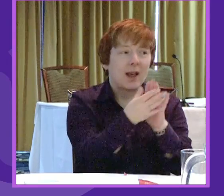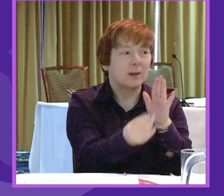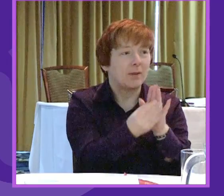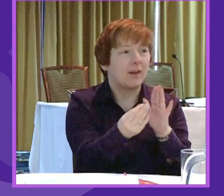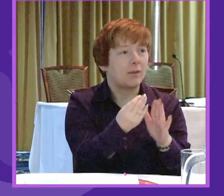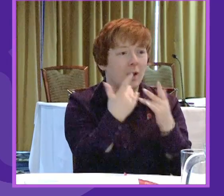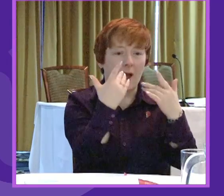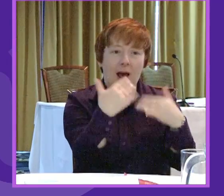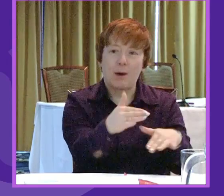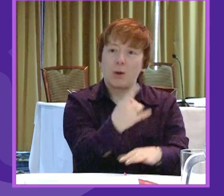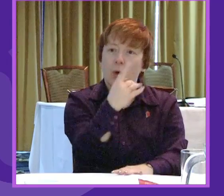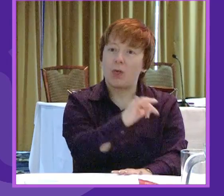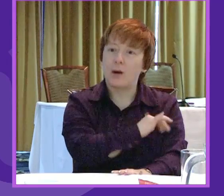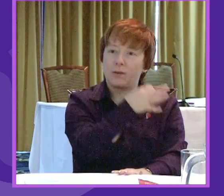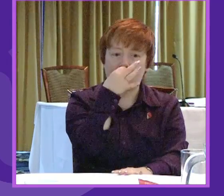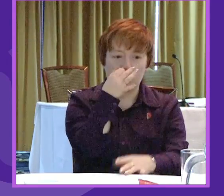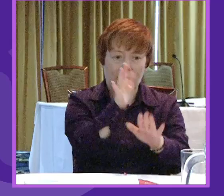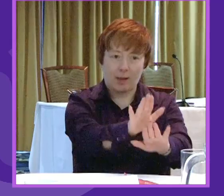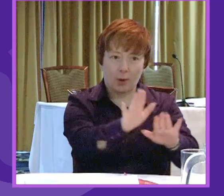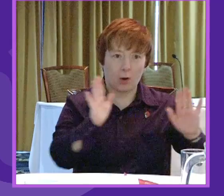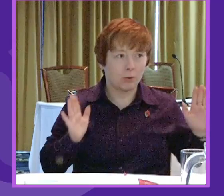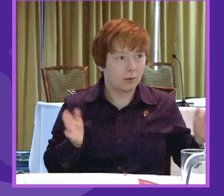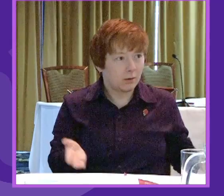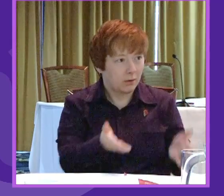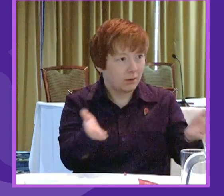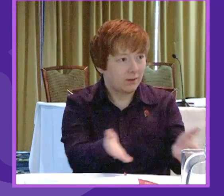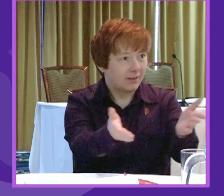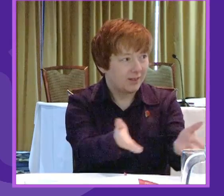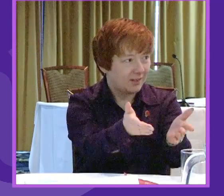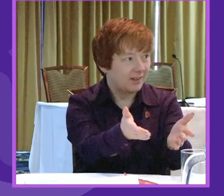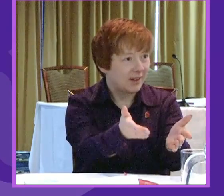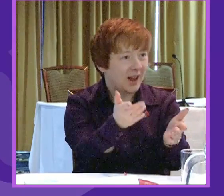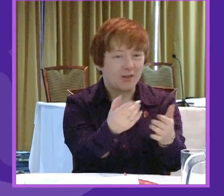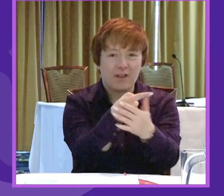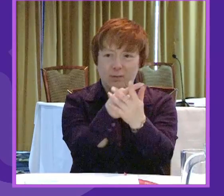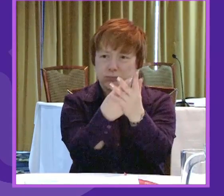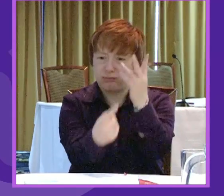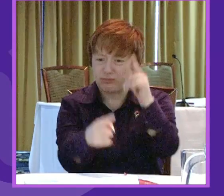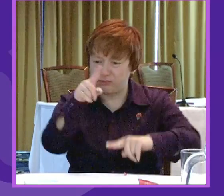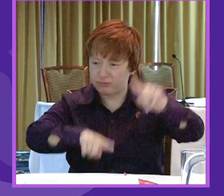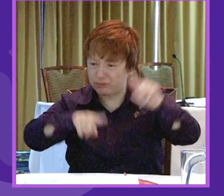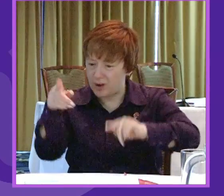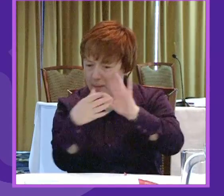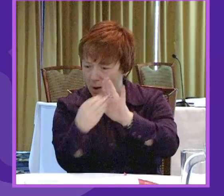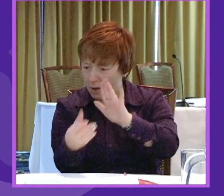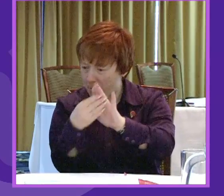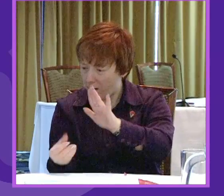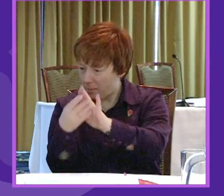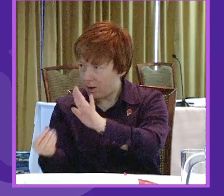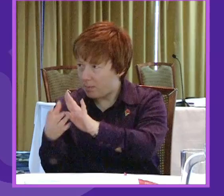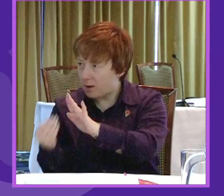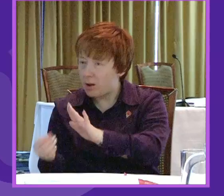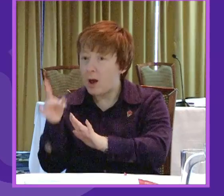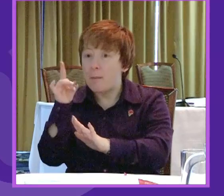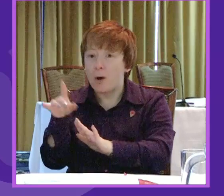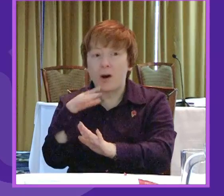But in the paper, it's used in the context of not having so many different models of things. But actually, when it comes to children, we do actually need to